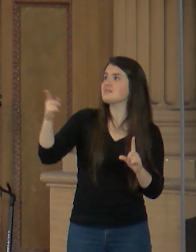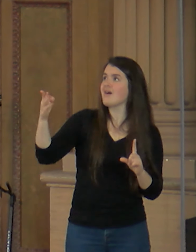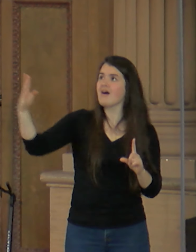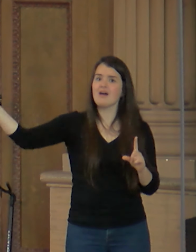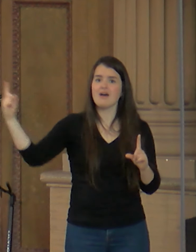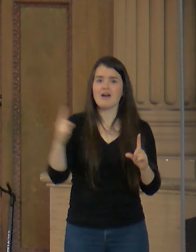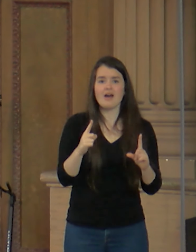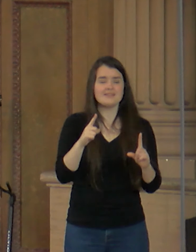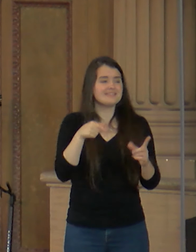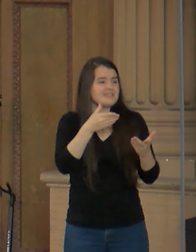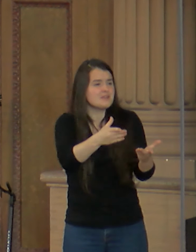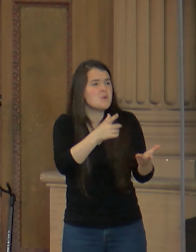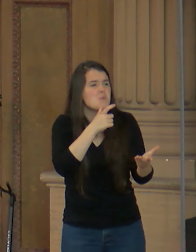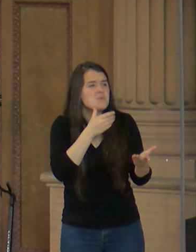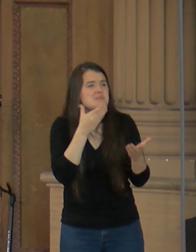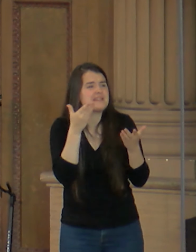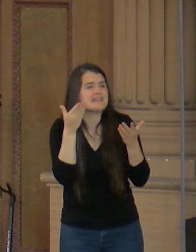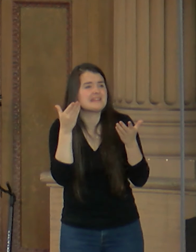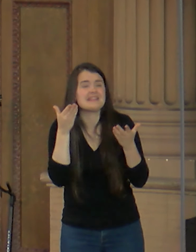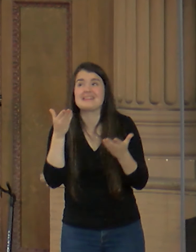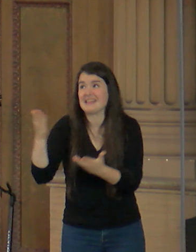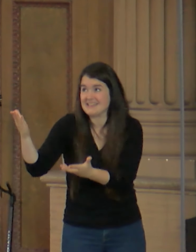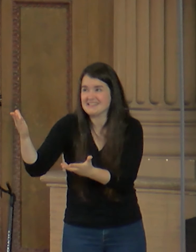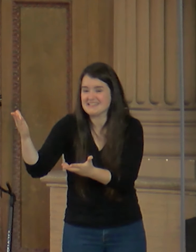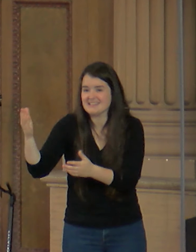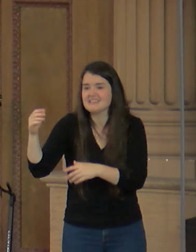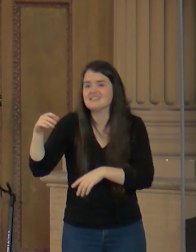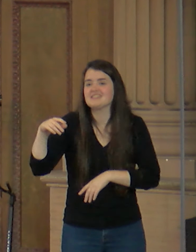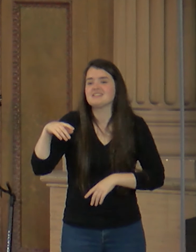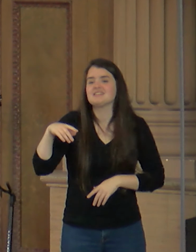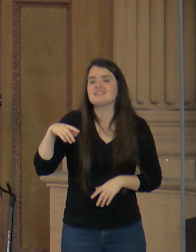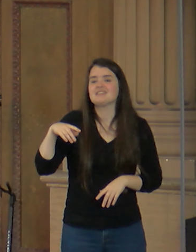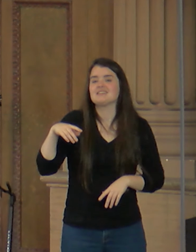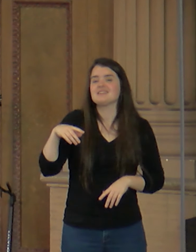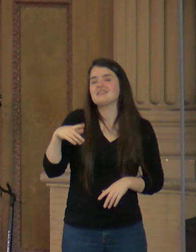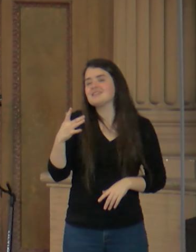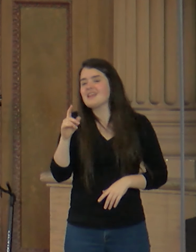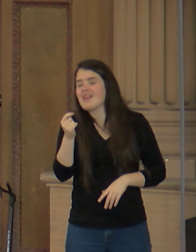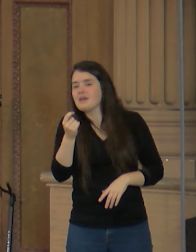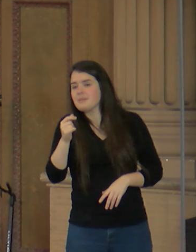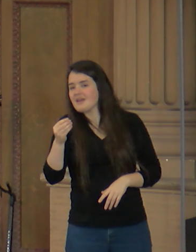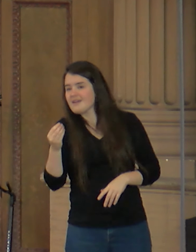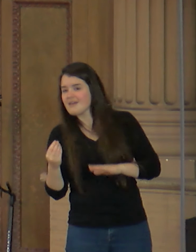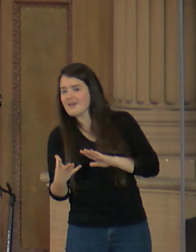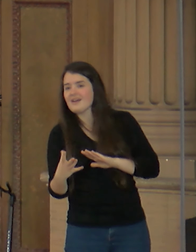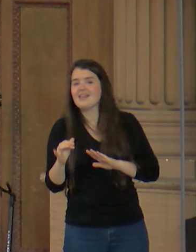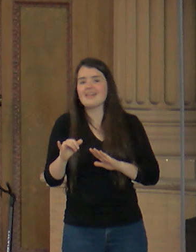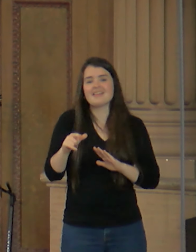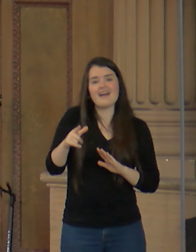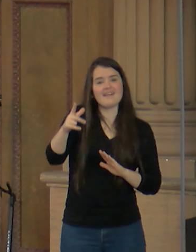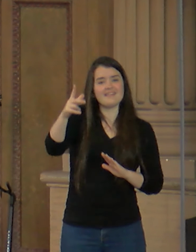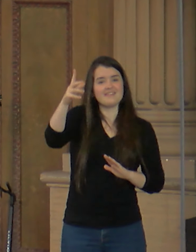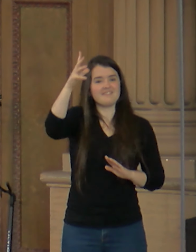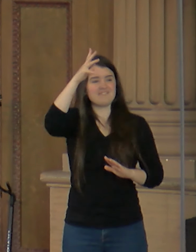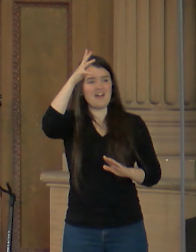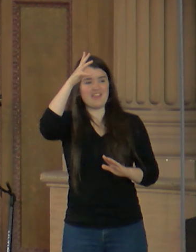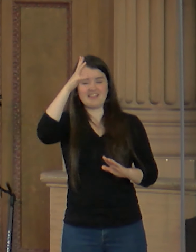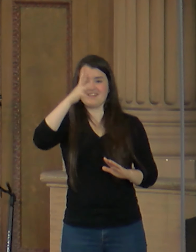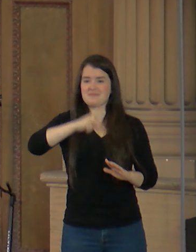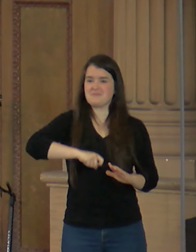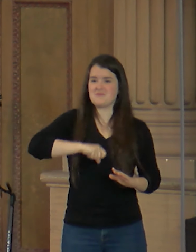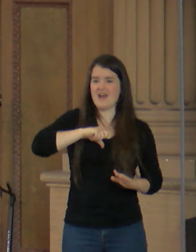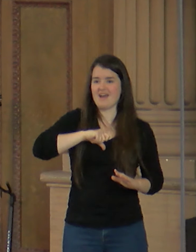he says, who is this? There's almost a note of like that fatherly pride, if you can call it that, with God, that we